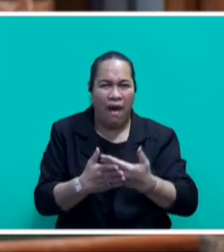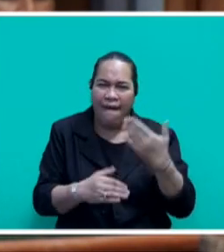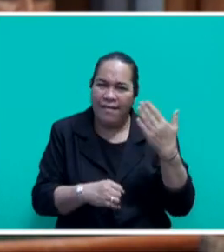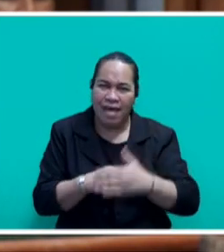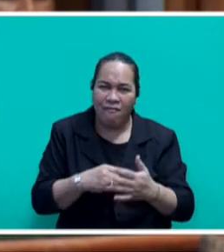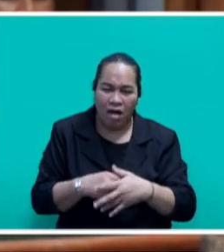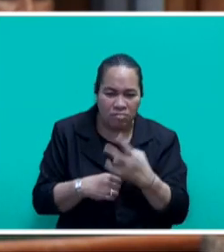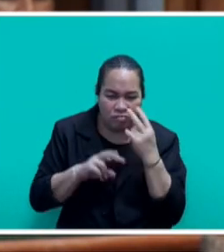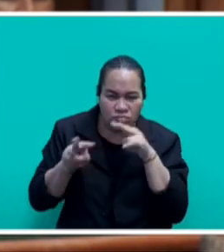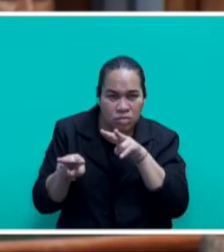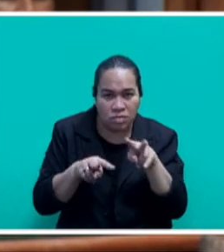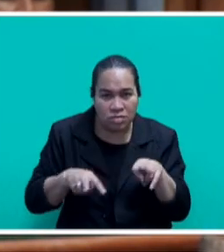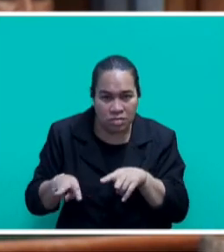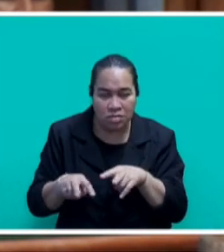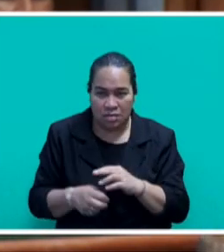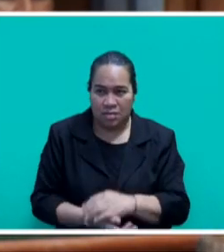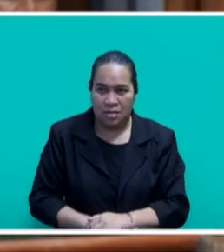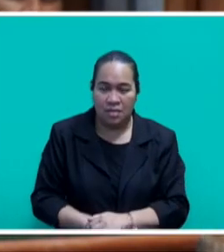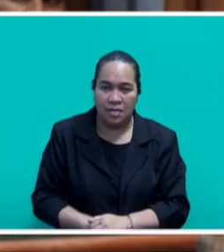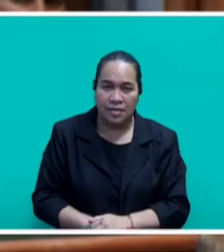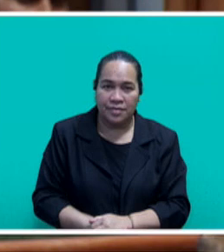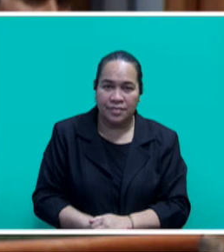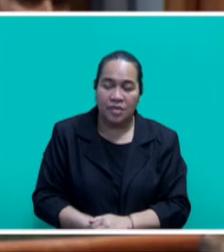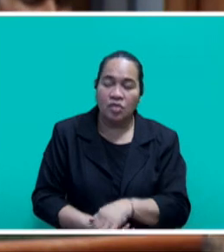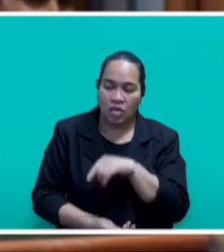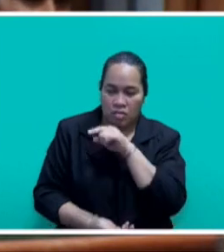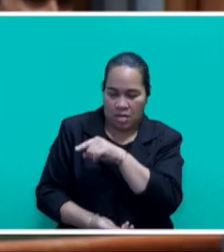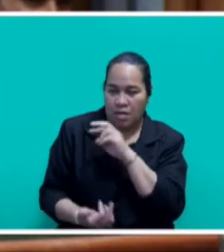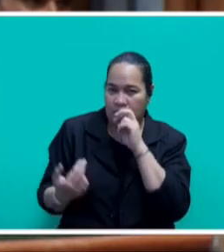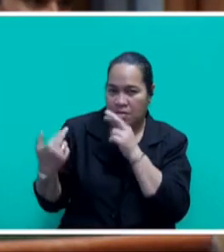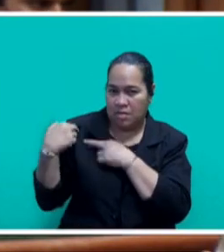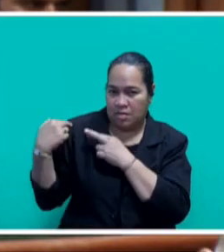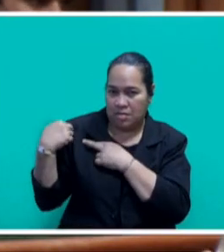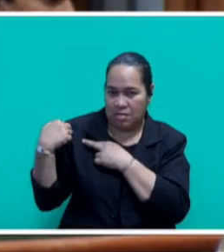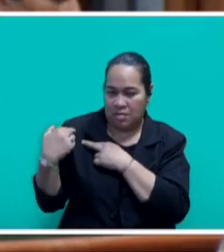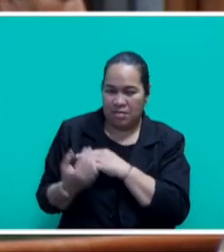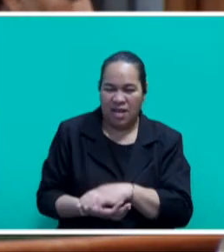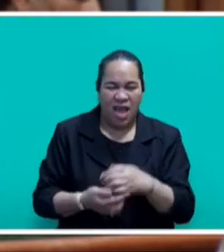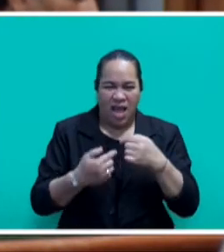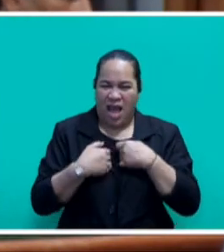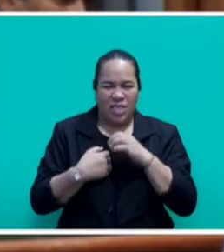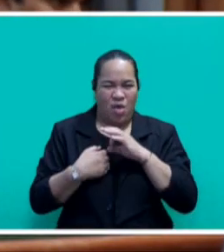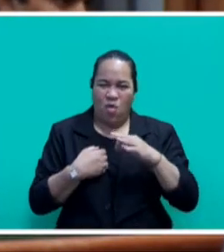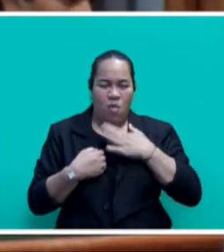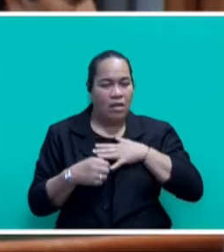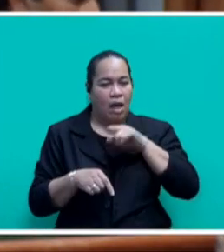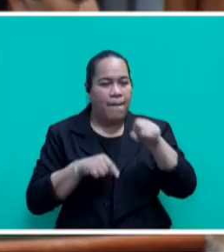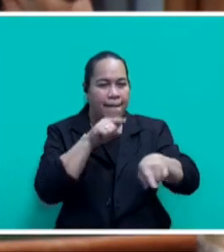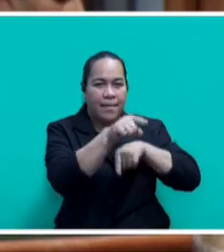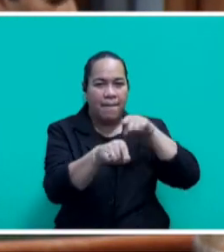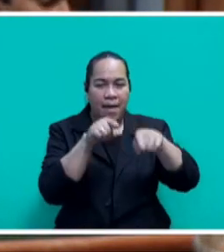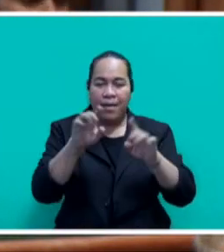for as long as we can remember. But I would not like to play the blame